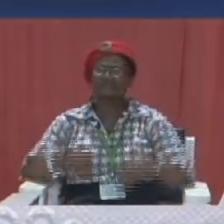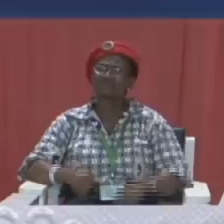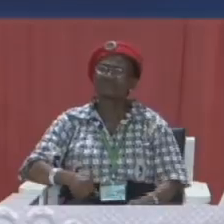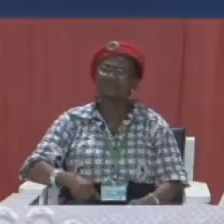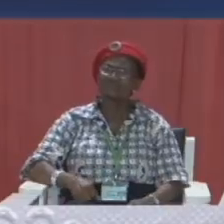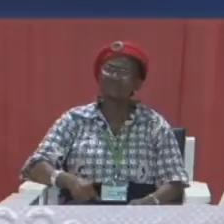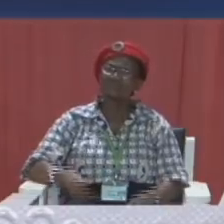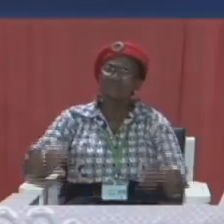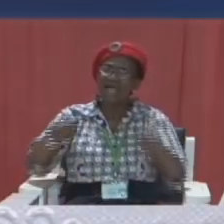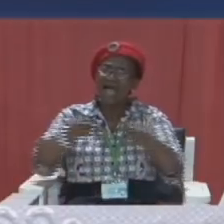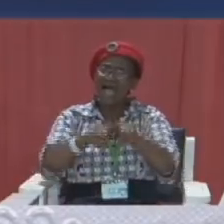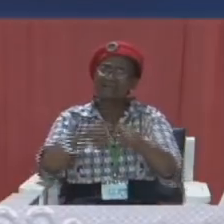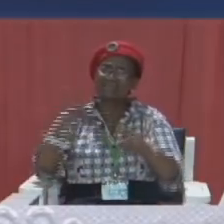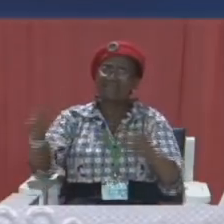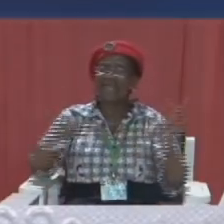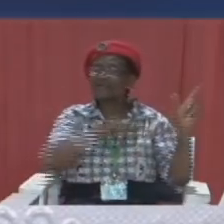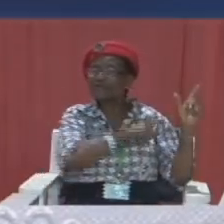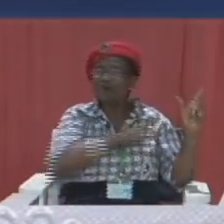as the Lord lives,